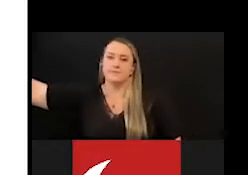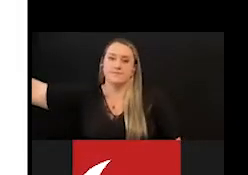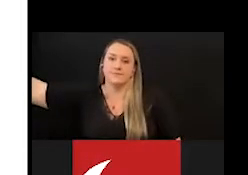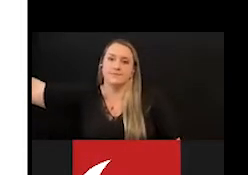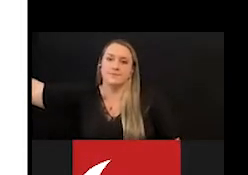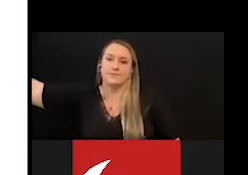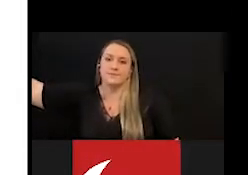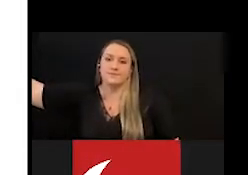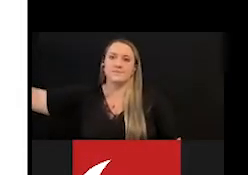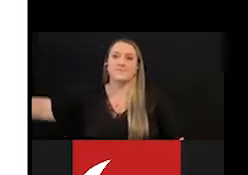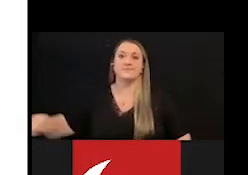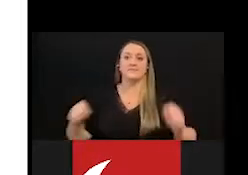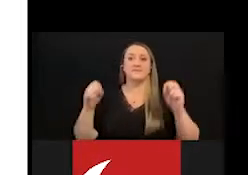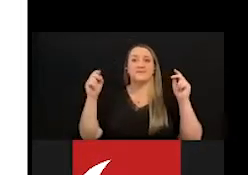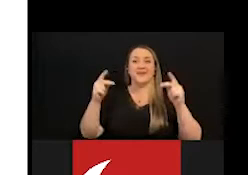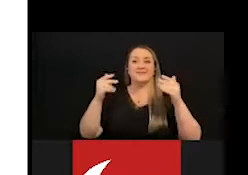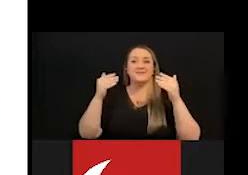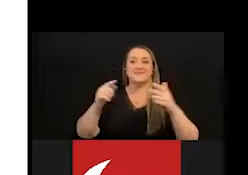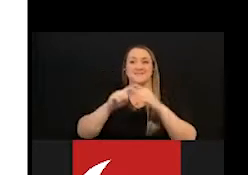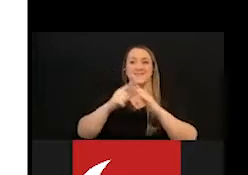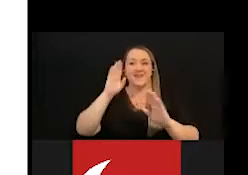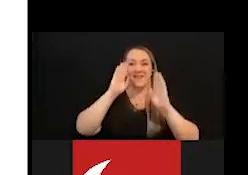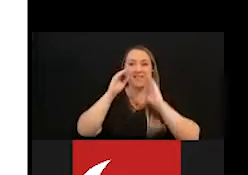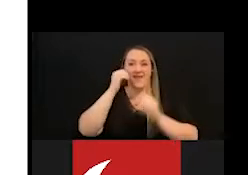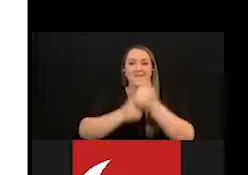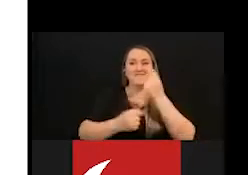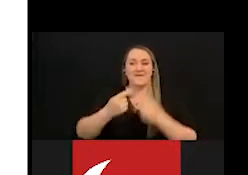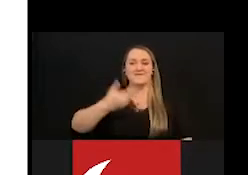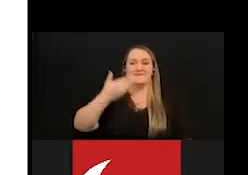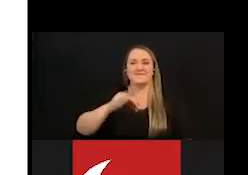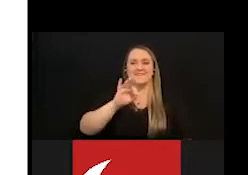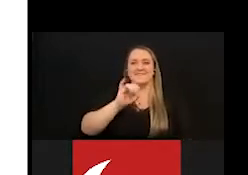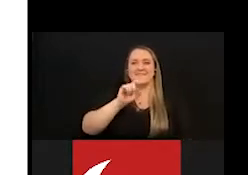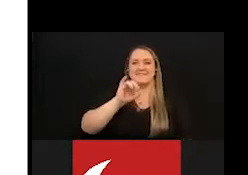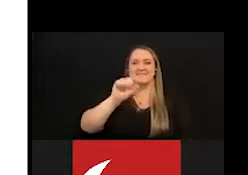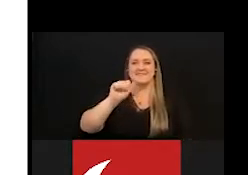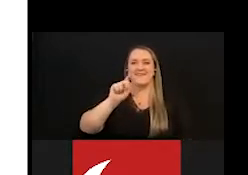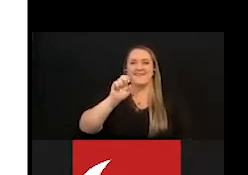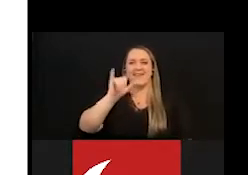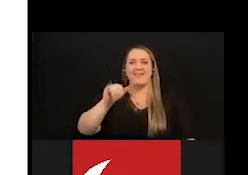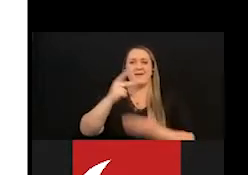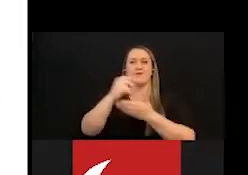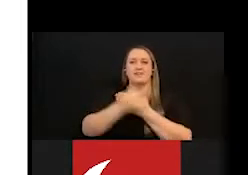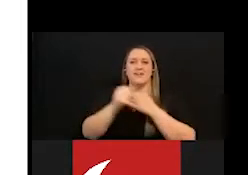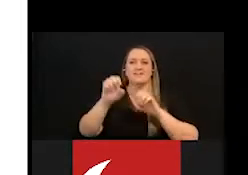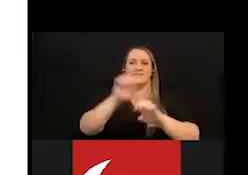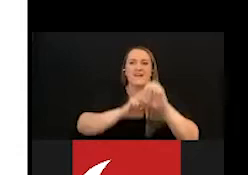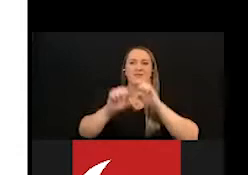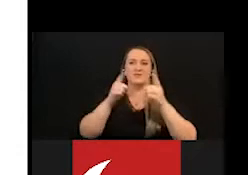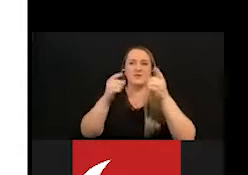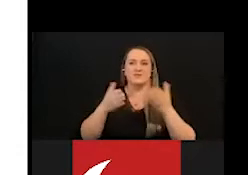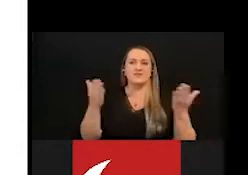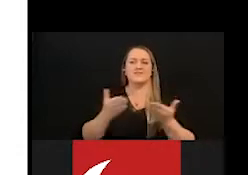Okay, let's get started. Hi, everyone. I'm Felicia Kelly, Project and Evaluation Director at California